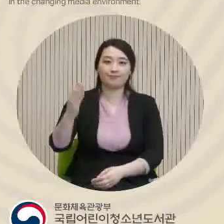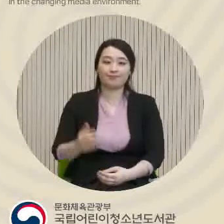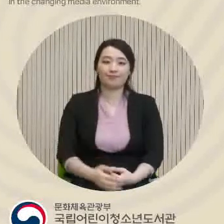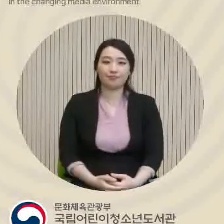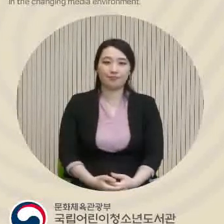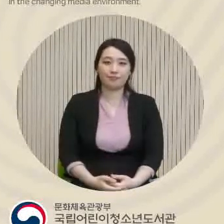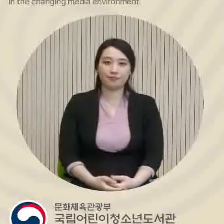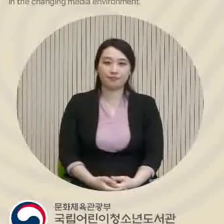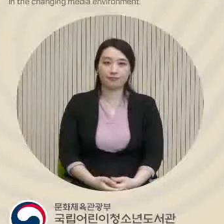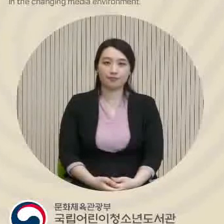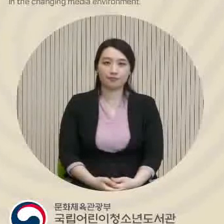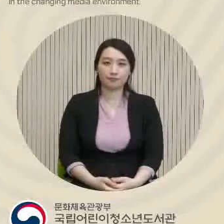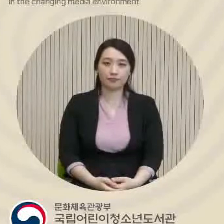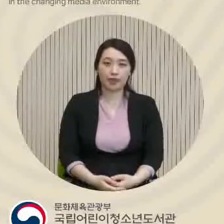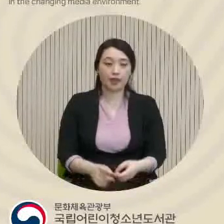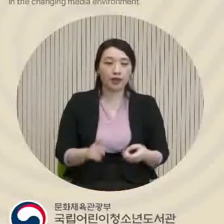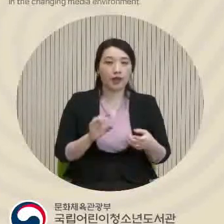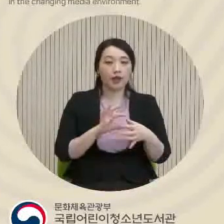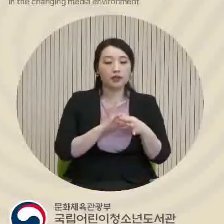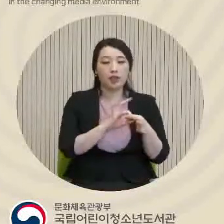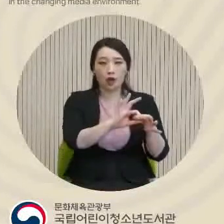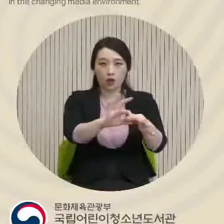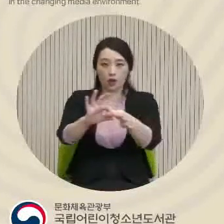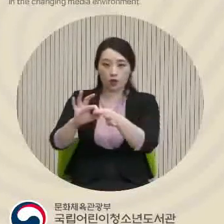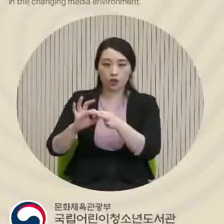a wider society.